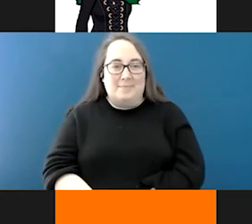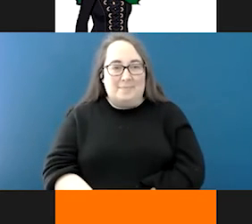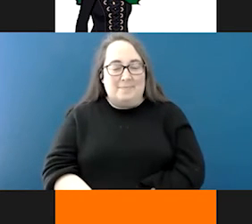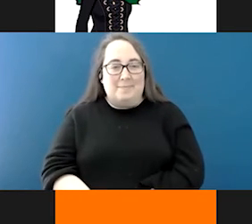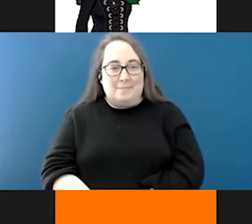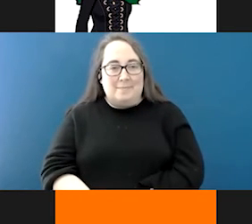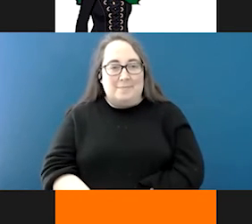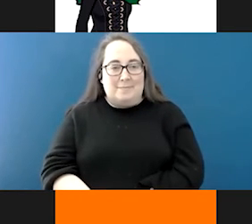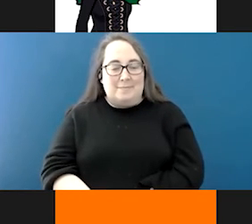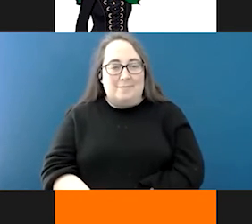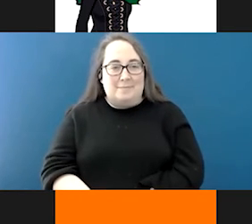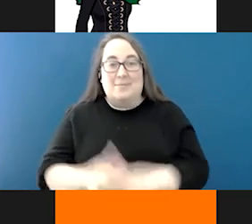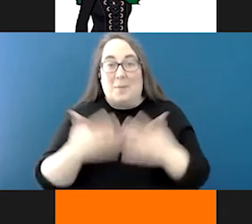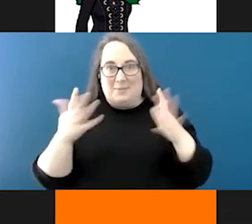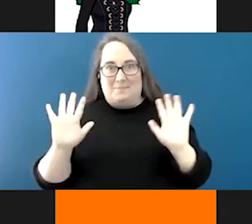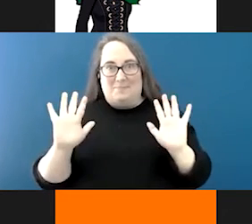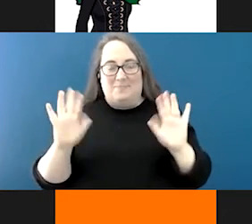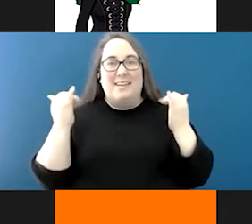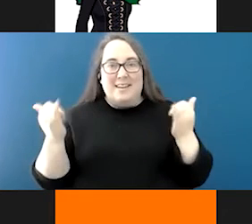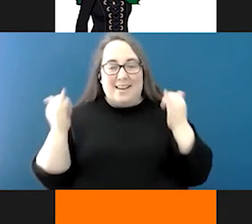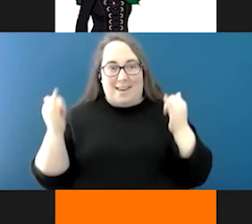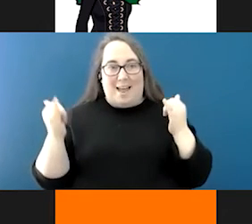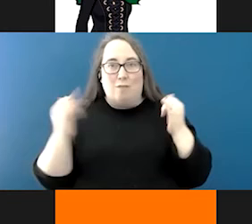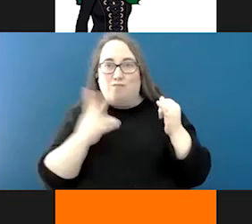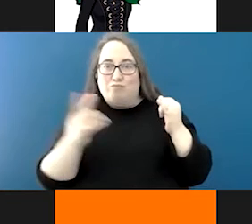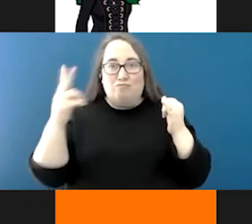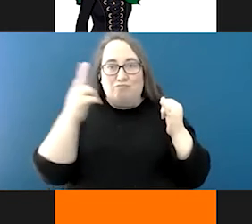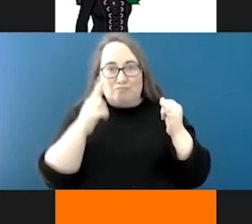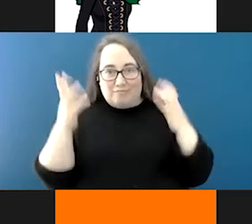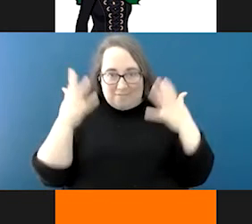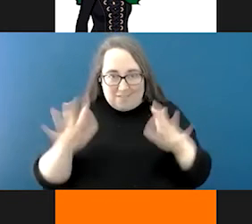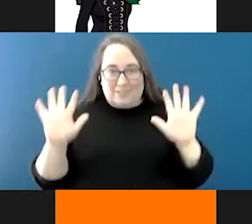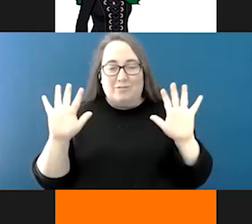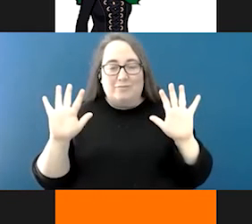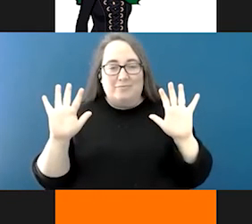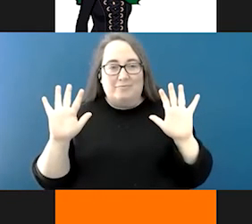So we're almost done. Now that I have it all cut out,